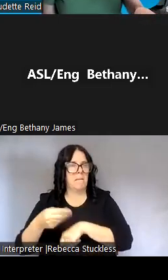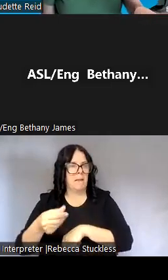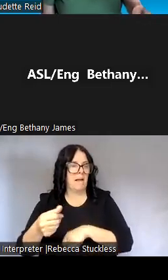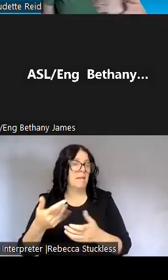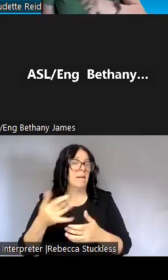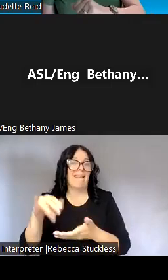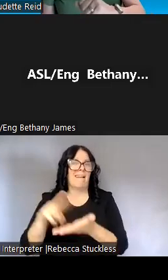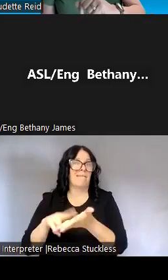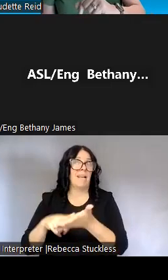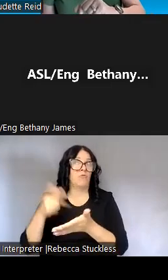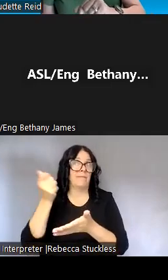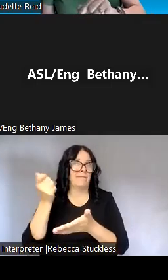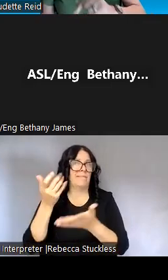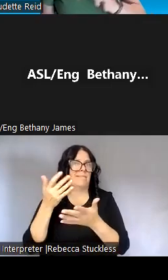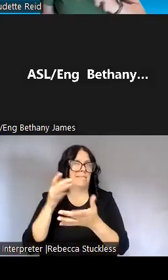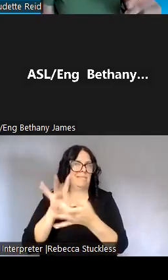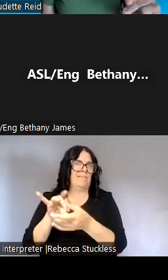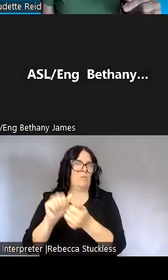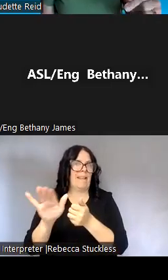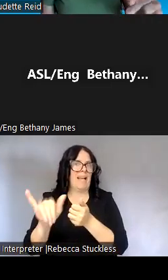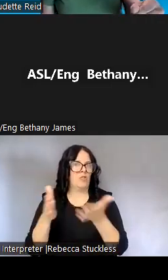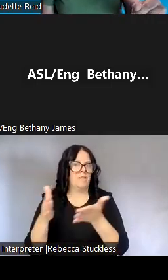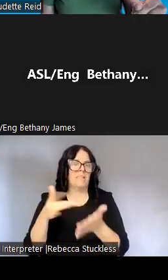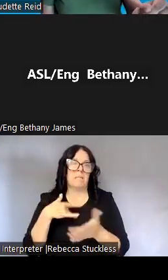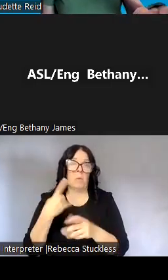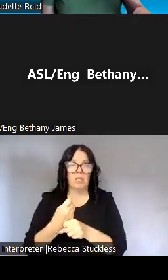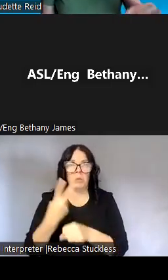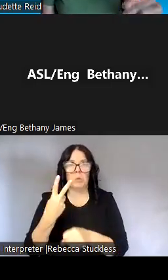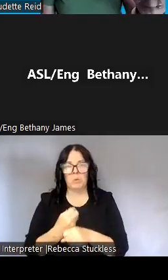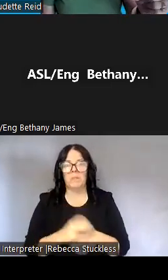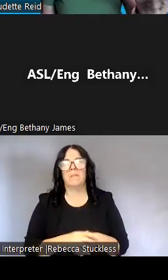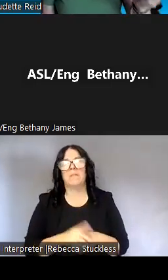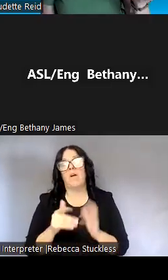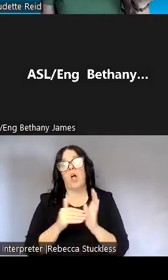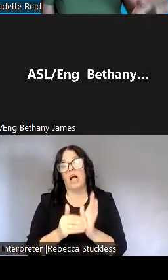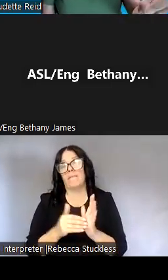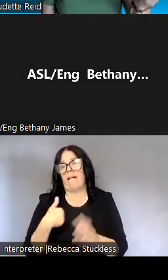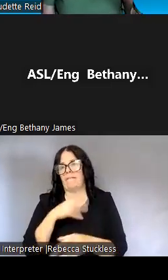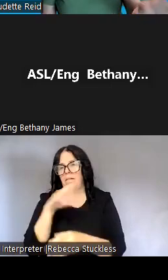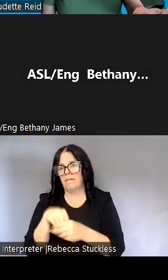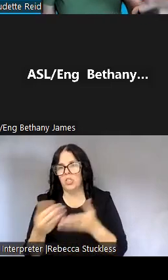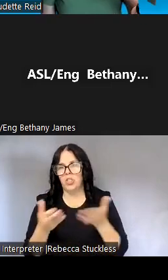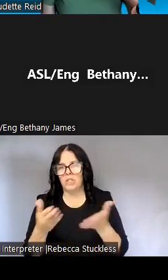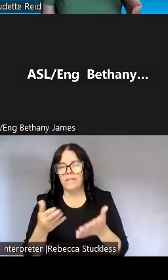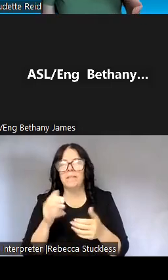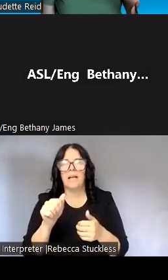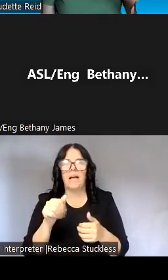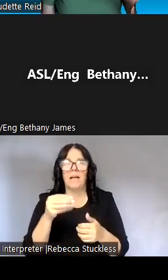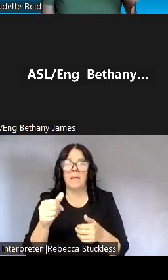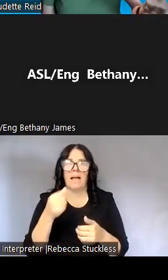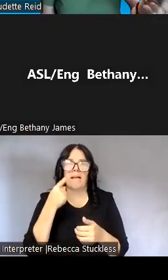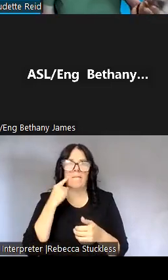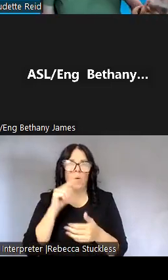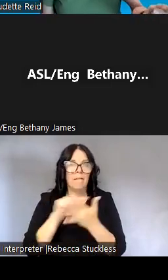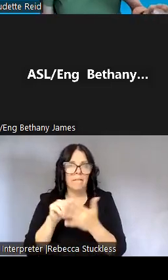years, something like that. They often bundle the services and have a commitment that is there,